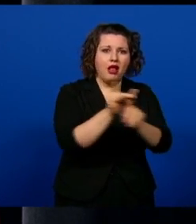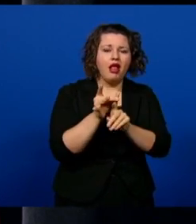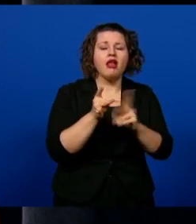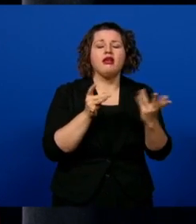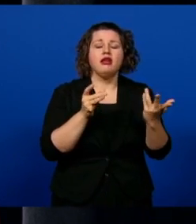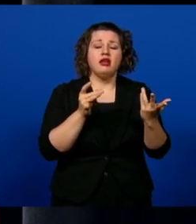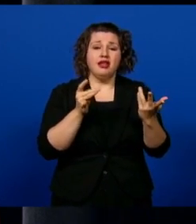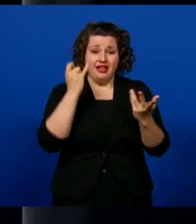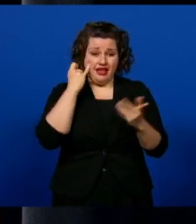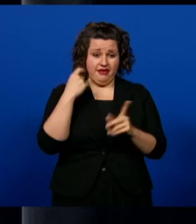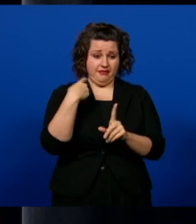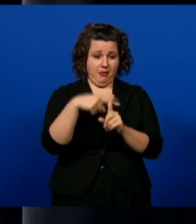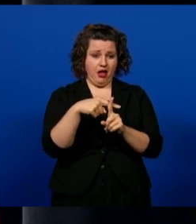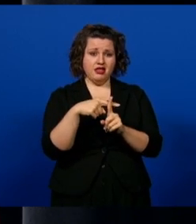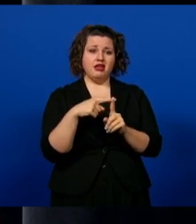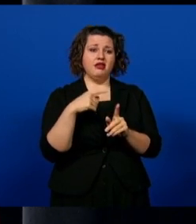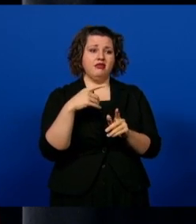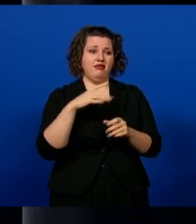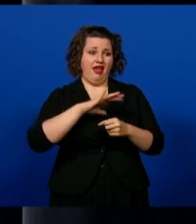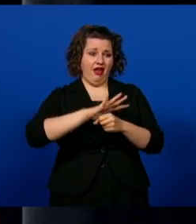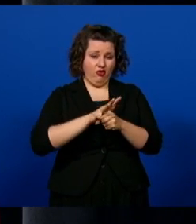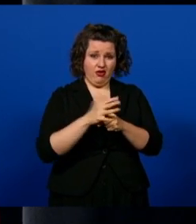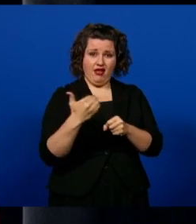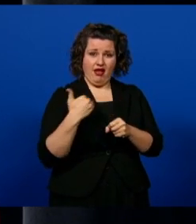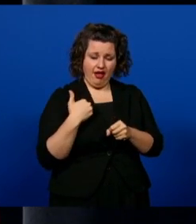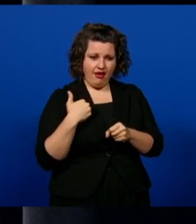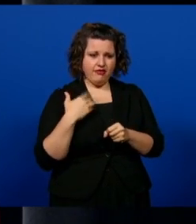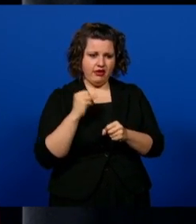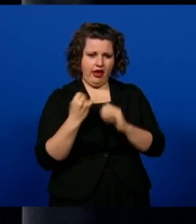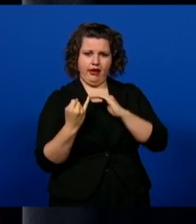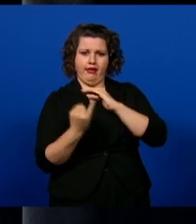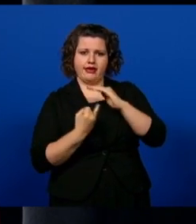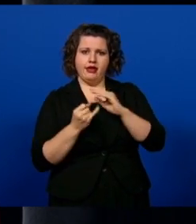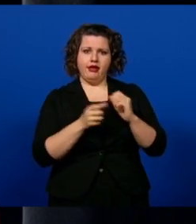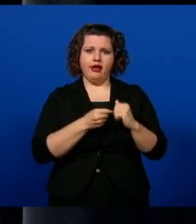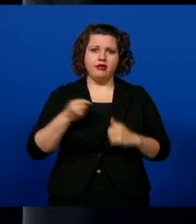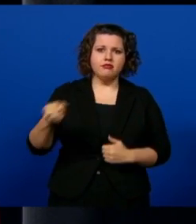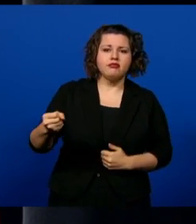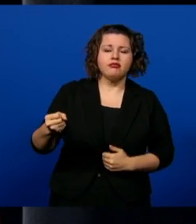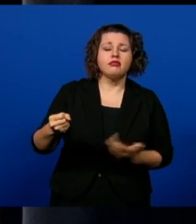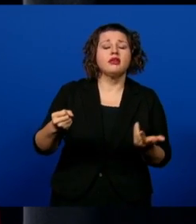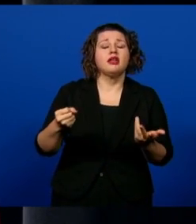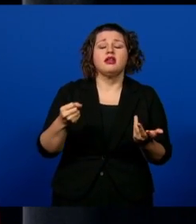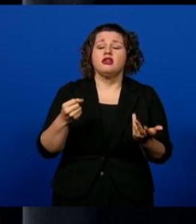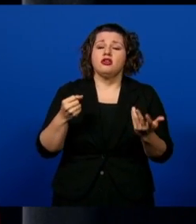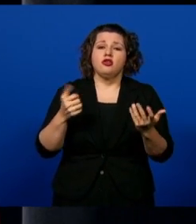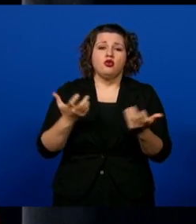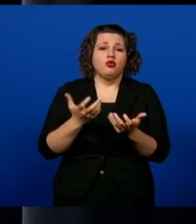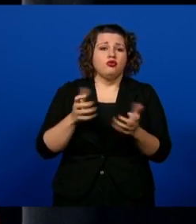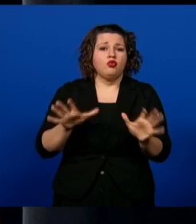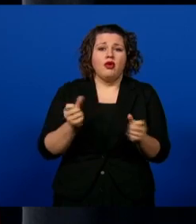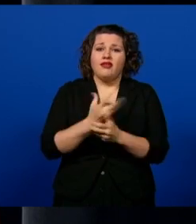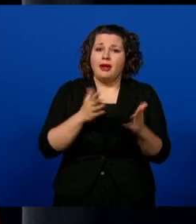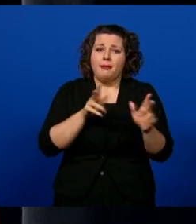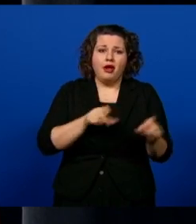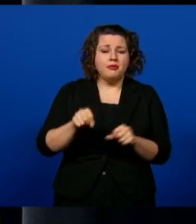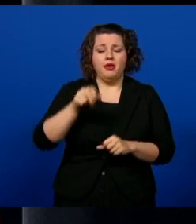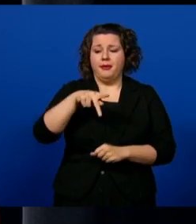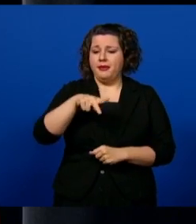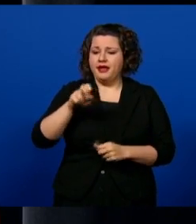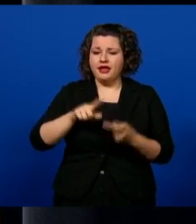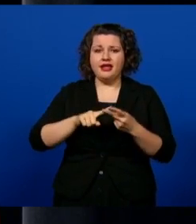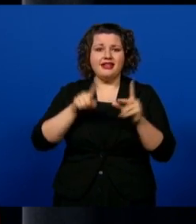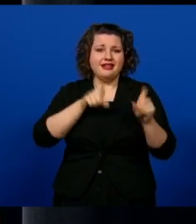we, get them isolated and make sure that we're doing everything we can, PPE, testing,